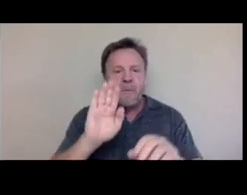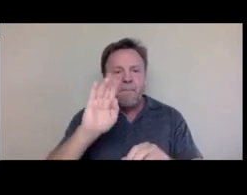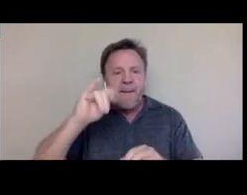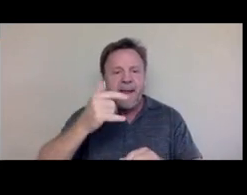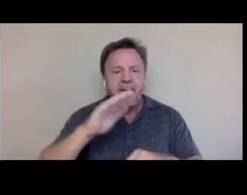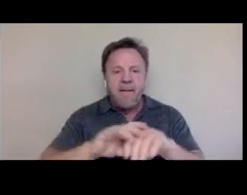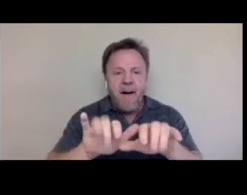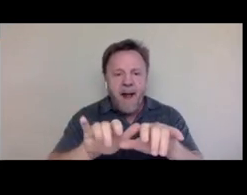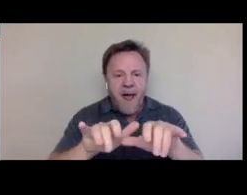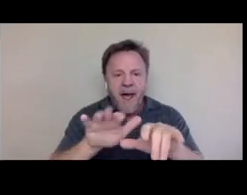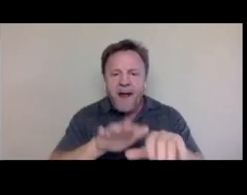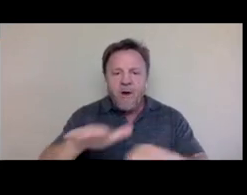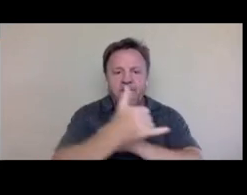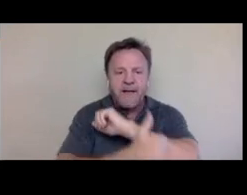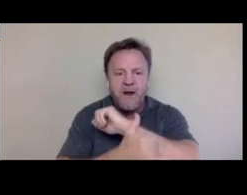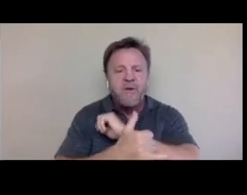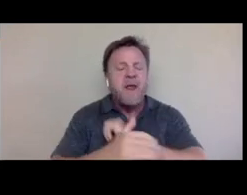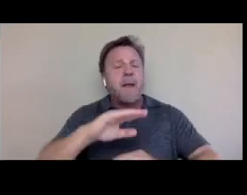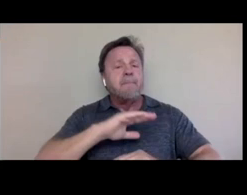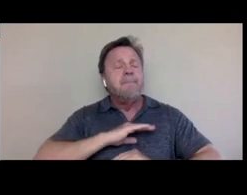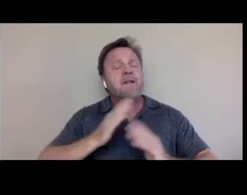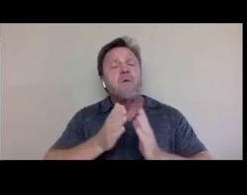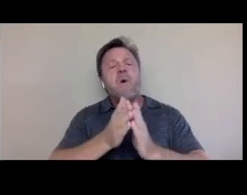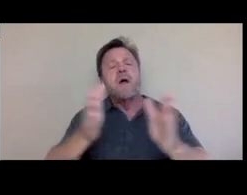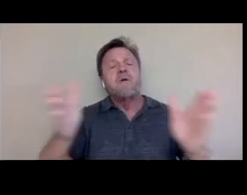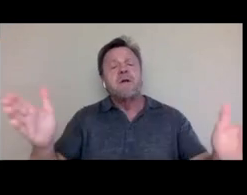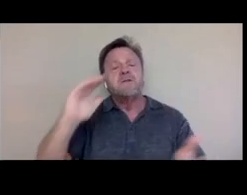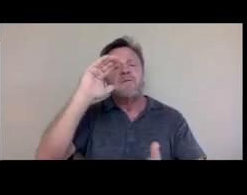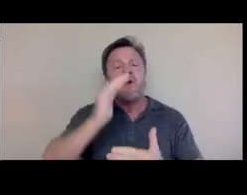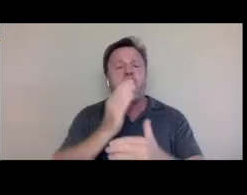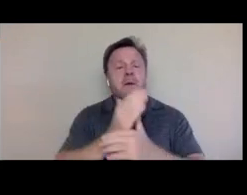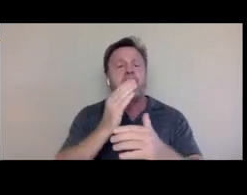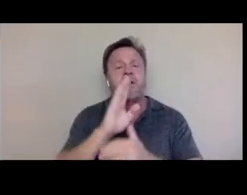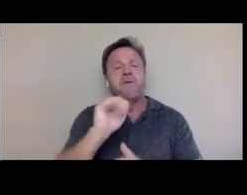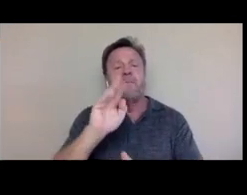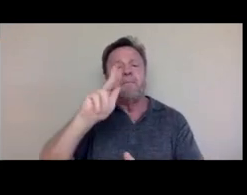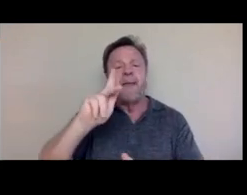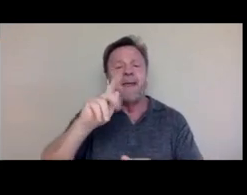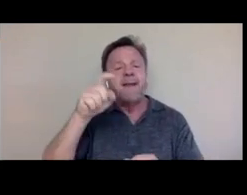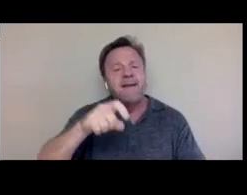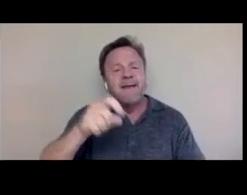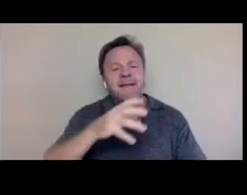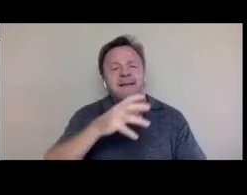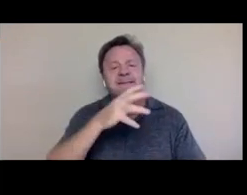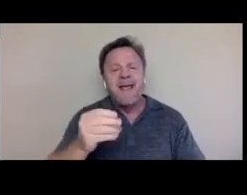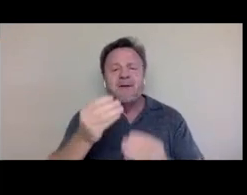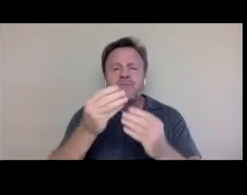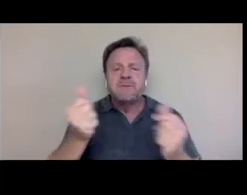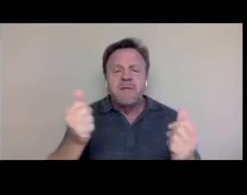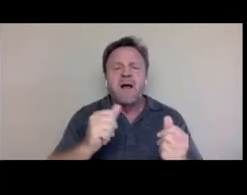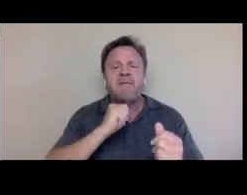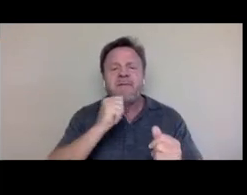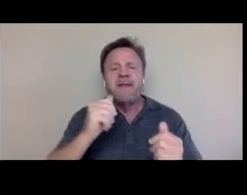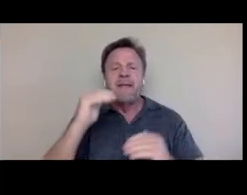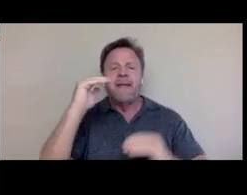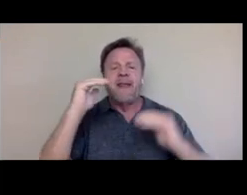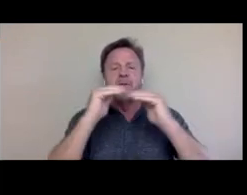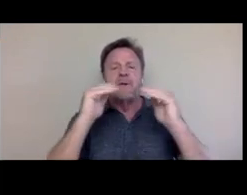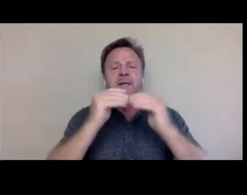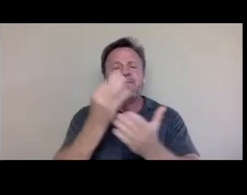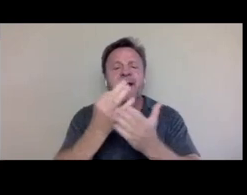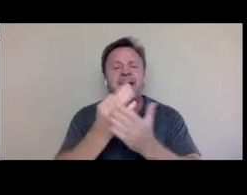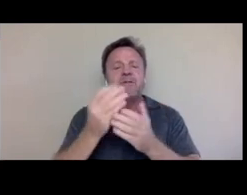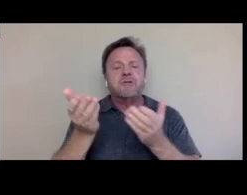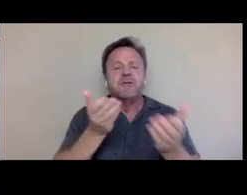country, and meet the wide range of low moderate income banking needs and address inequities in financial services and credit